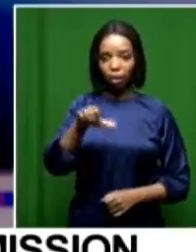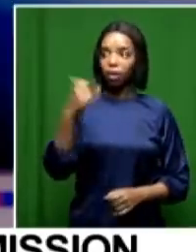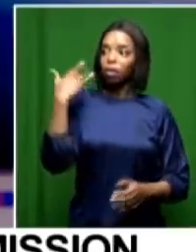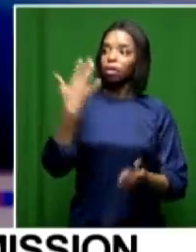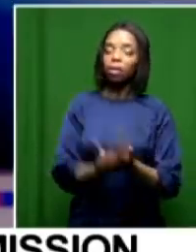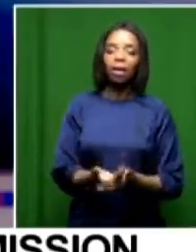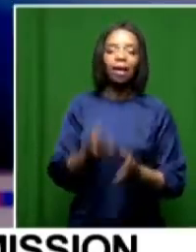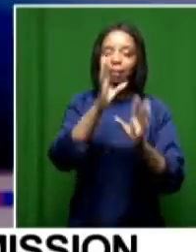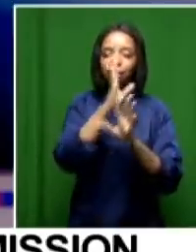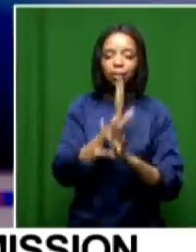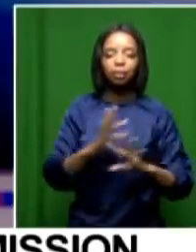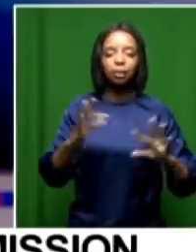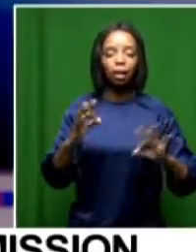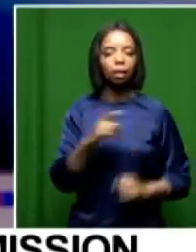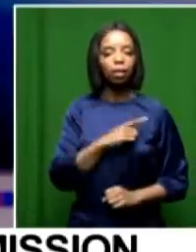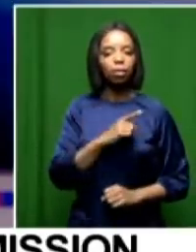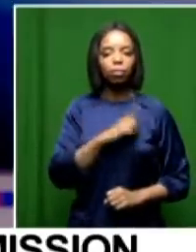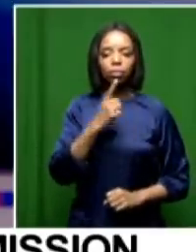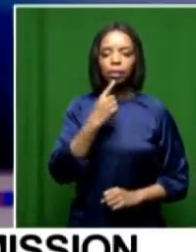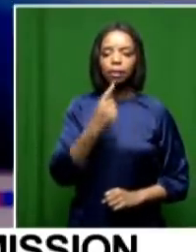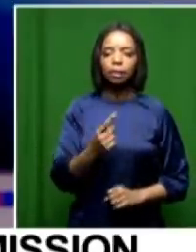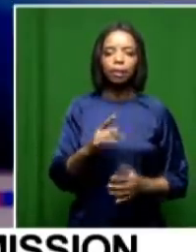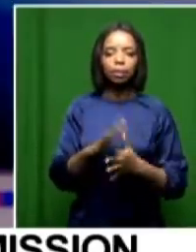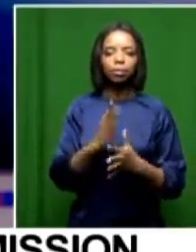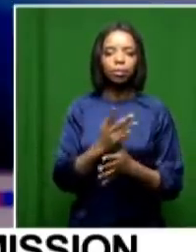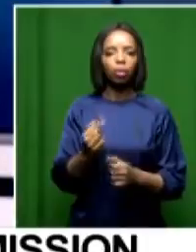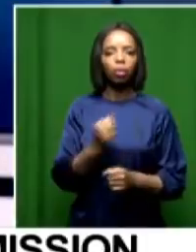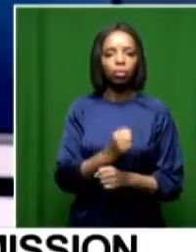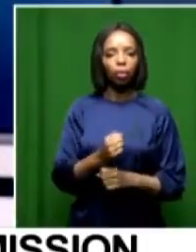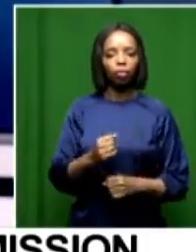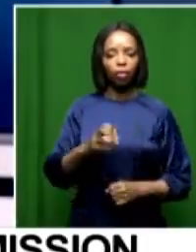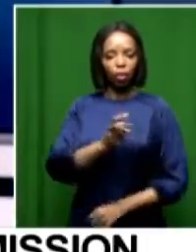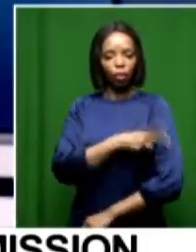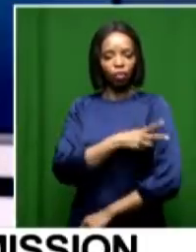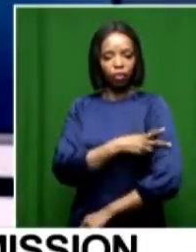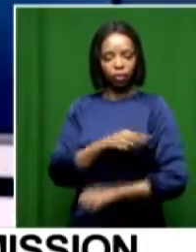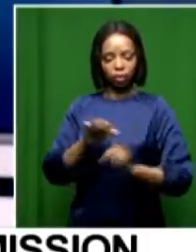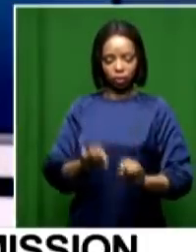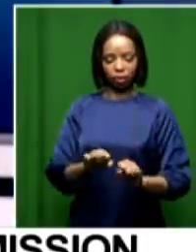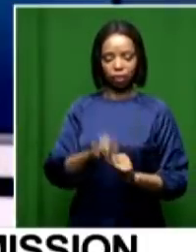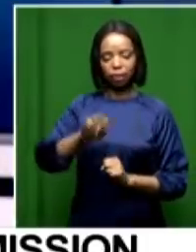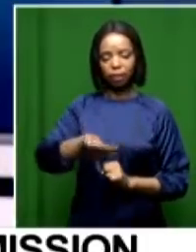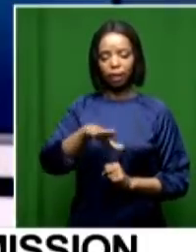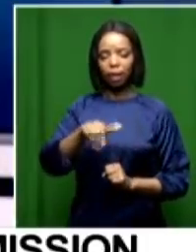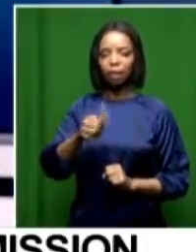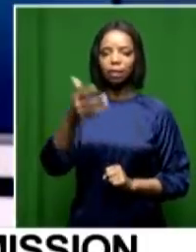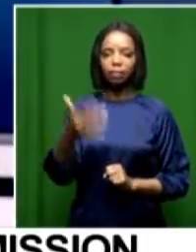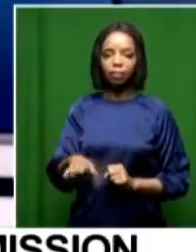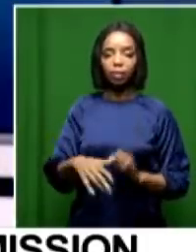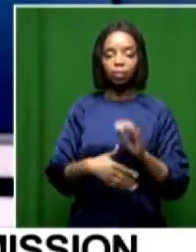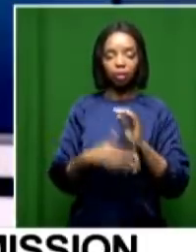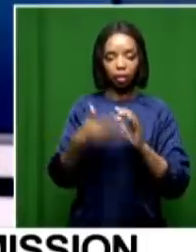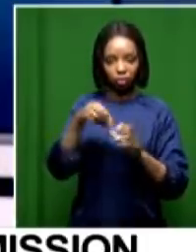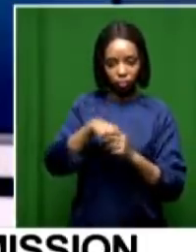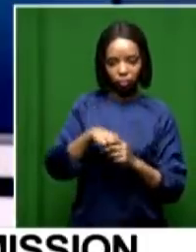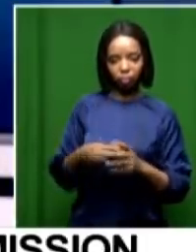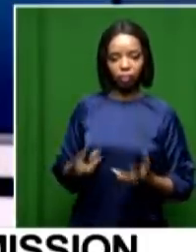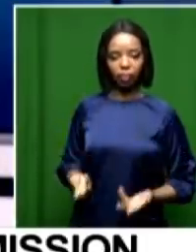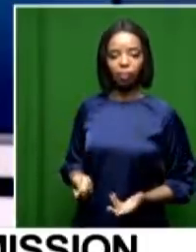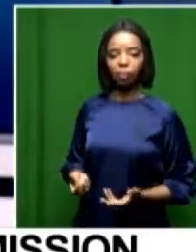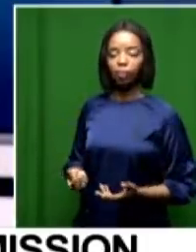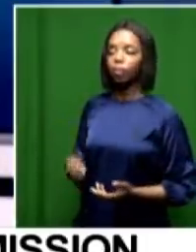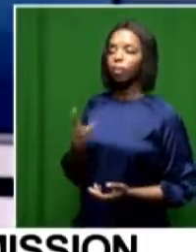in saying that is because of the capture of the officials of this country. So you are now calling for a major investigation into this. I mean, we've